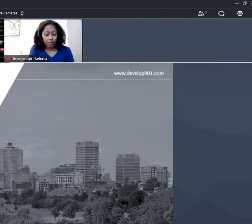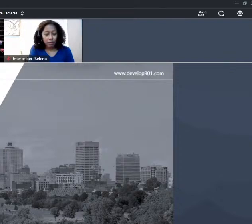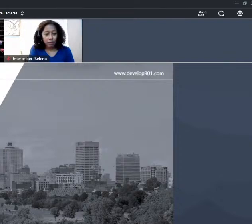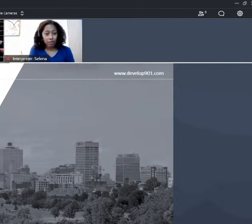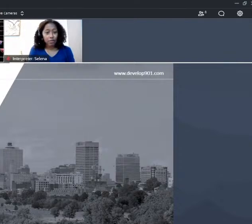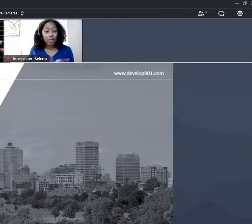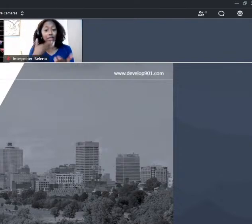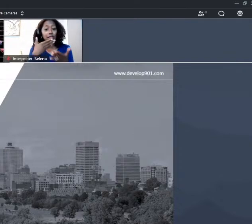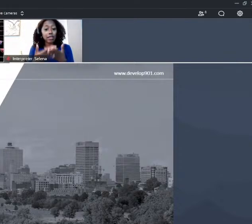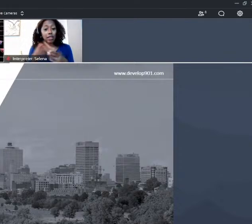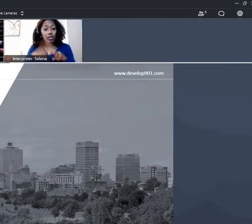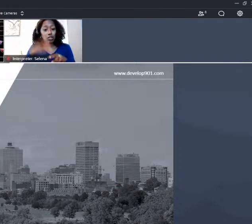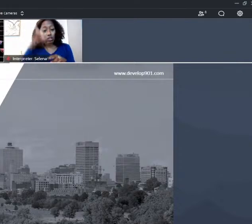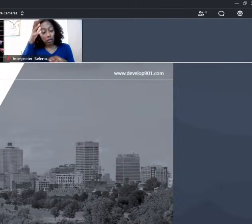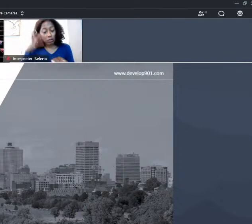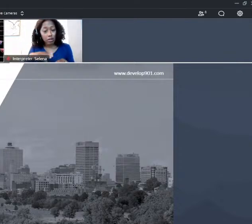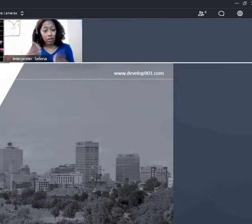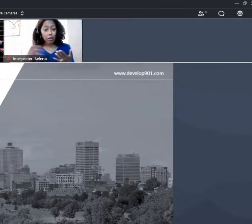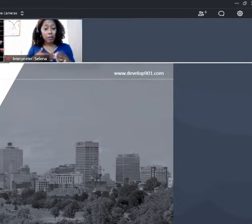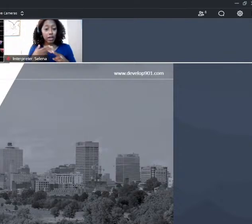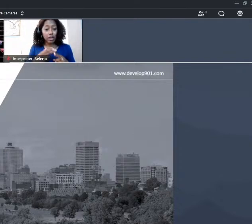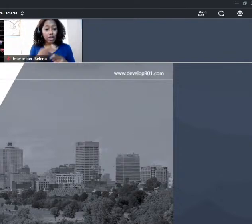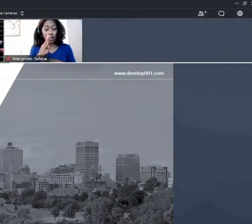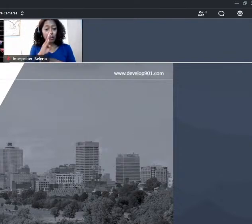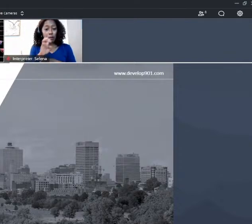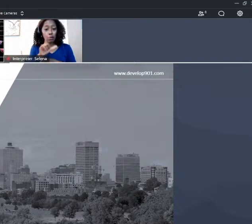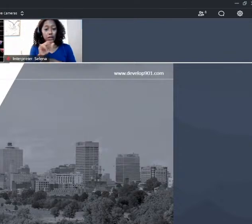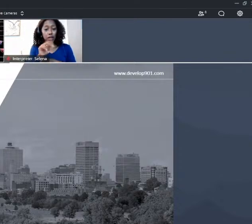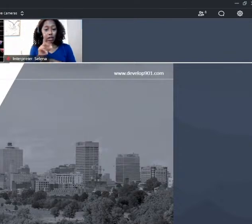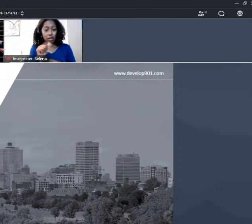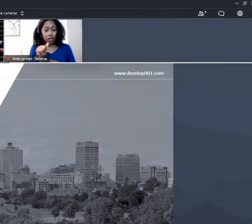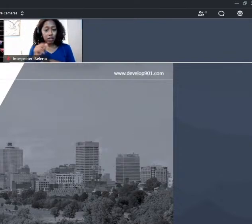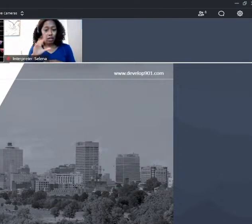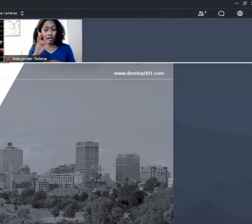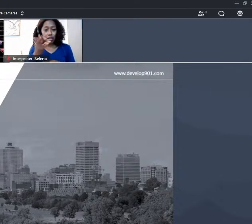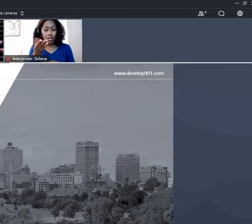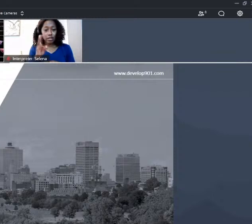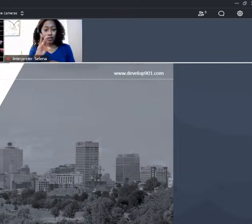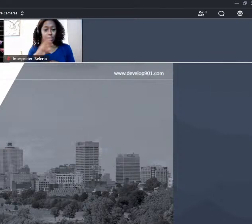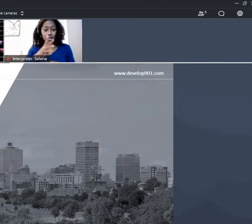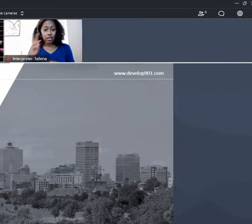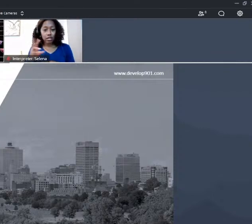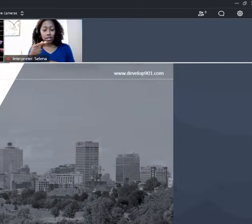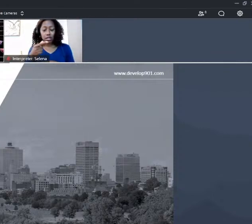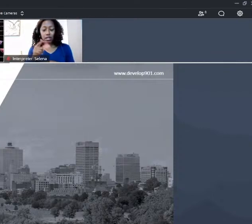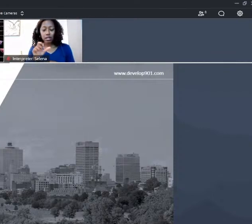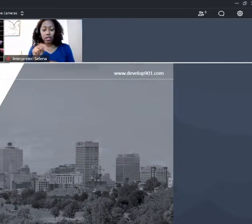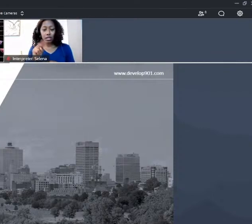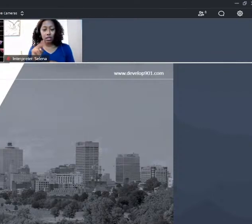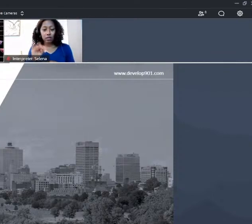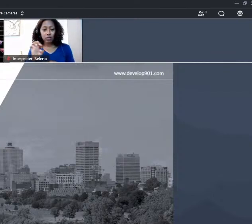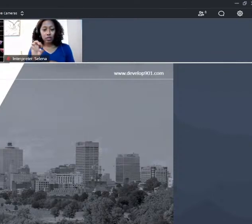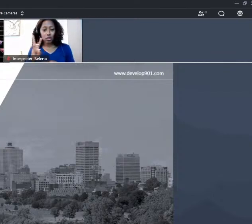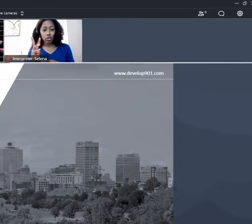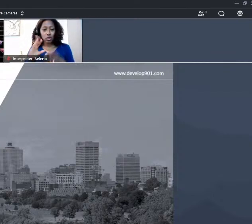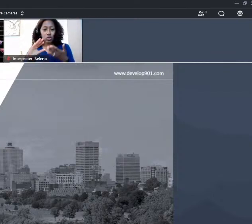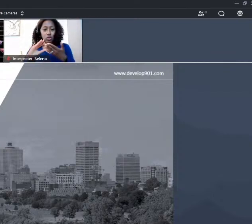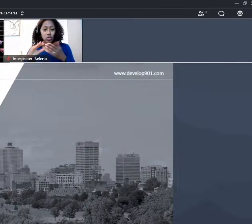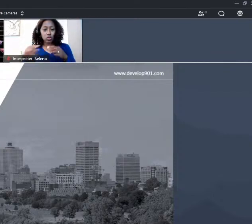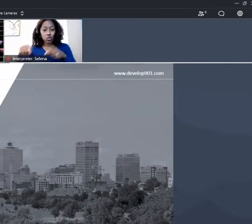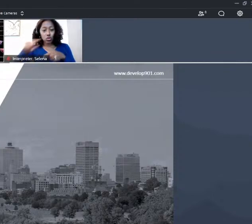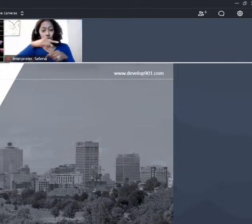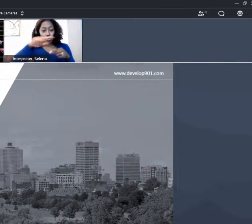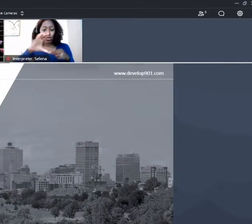Thank you, Chairman. Ladies and gentlemen, I'm Belinda Campbell at 1766 Greenview Circle, the Evergreen Gardens